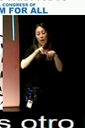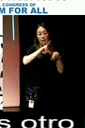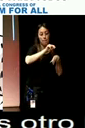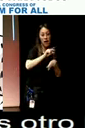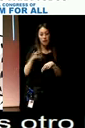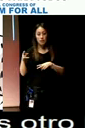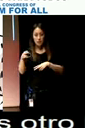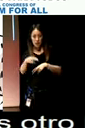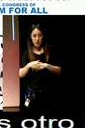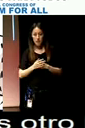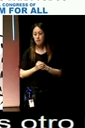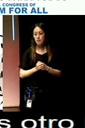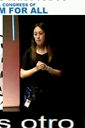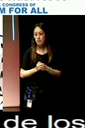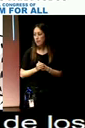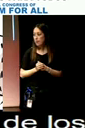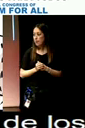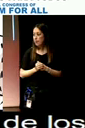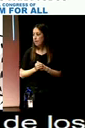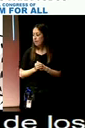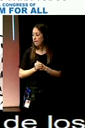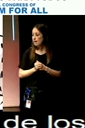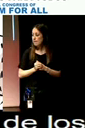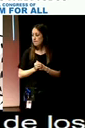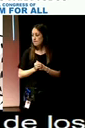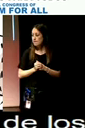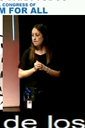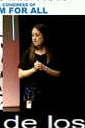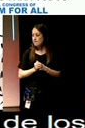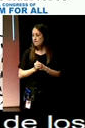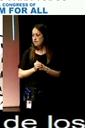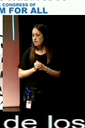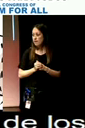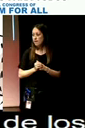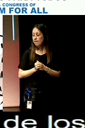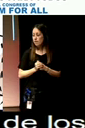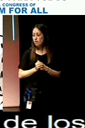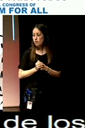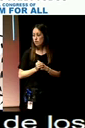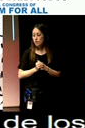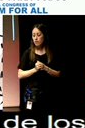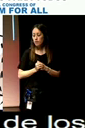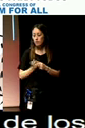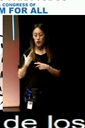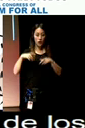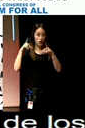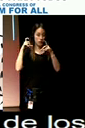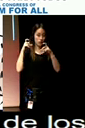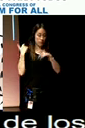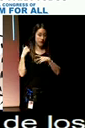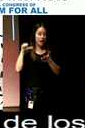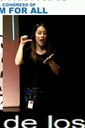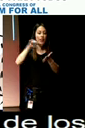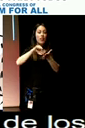Capernaum. Actually, Capernaum was the town of Jesus. Jesus was living over there.